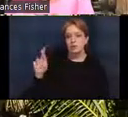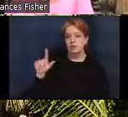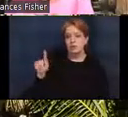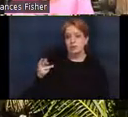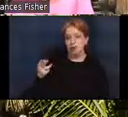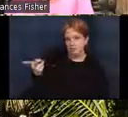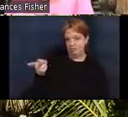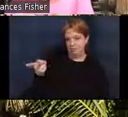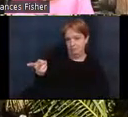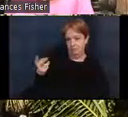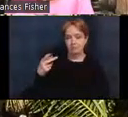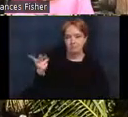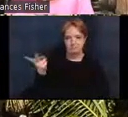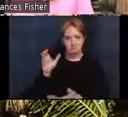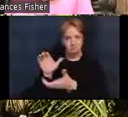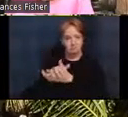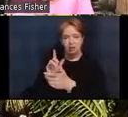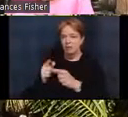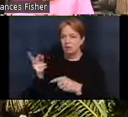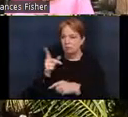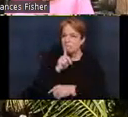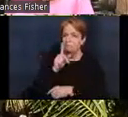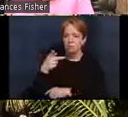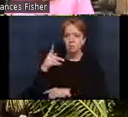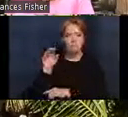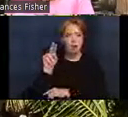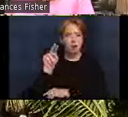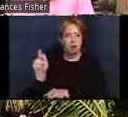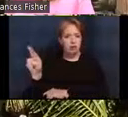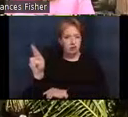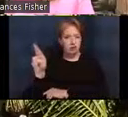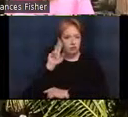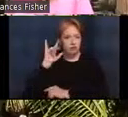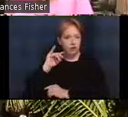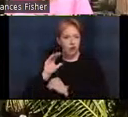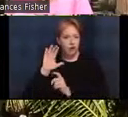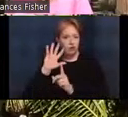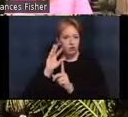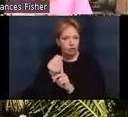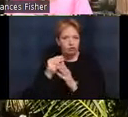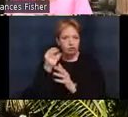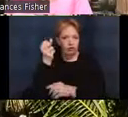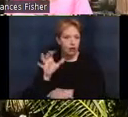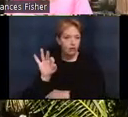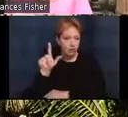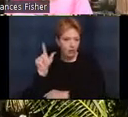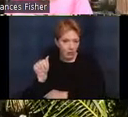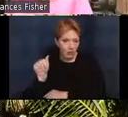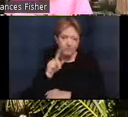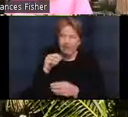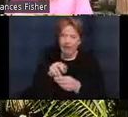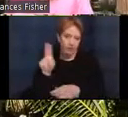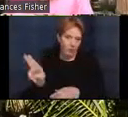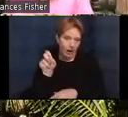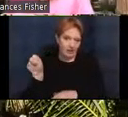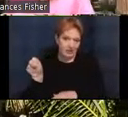were true pioneers of culture in South Florida and in this country. So